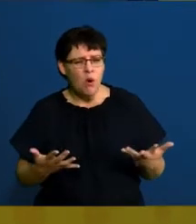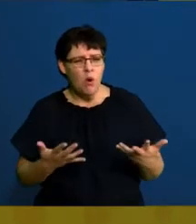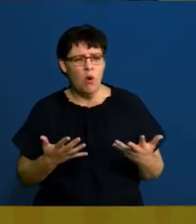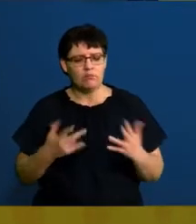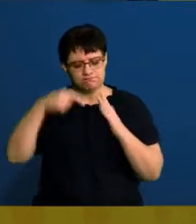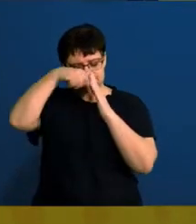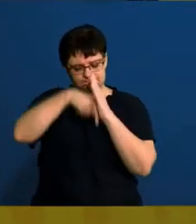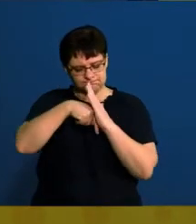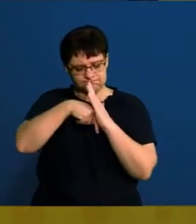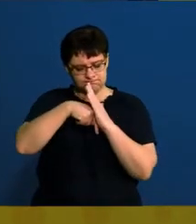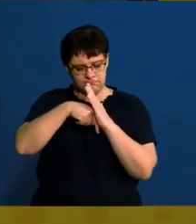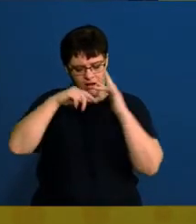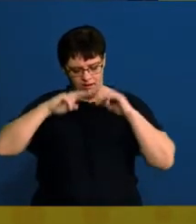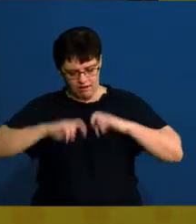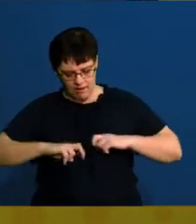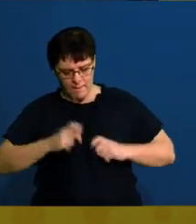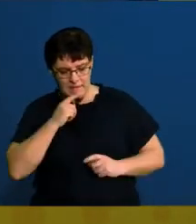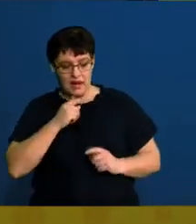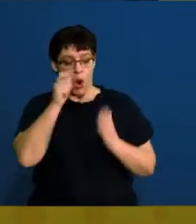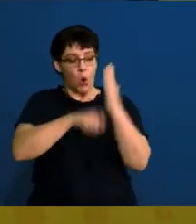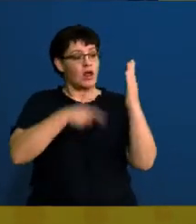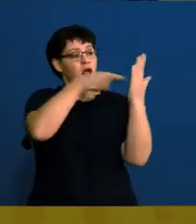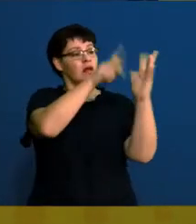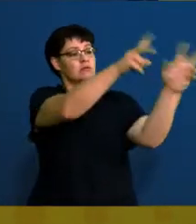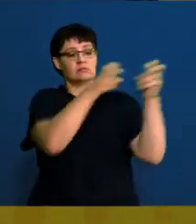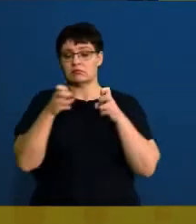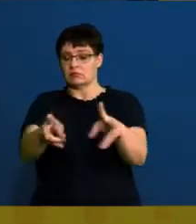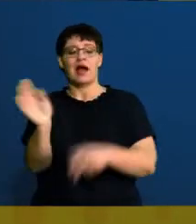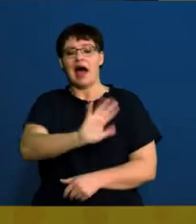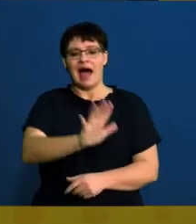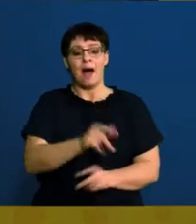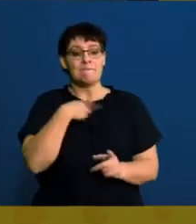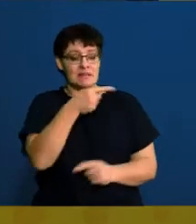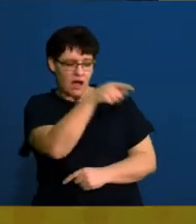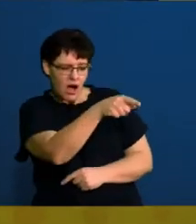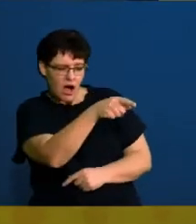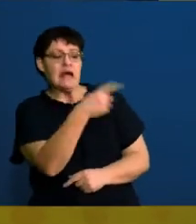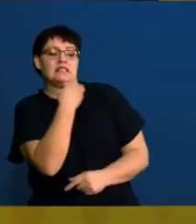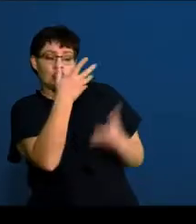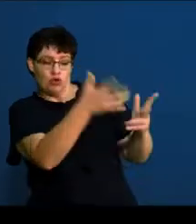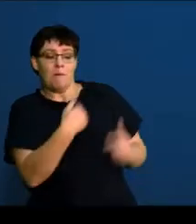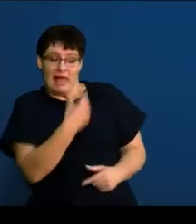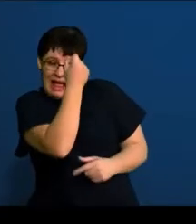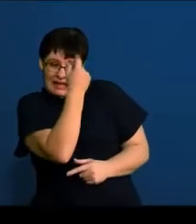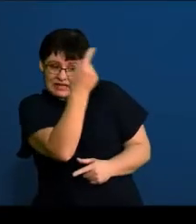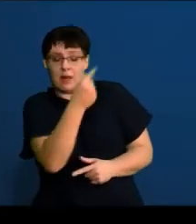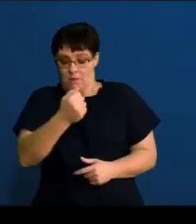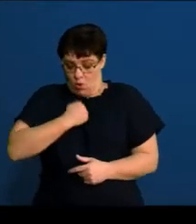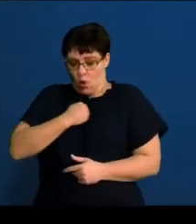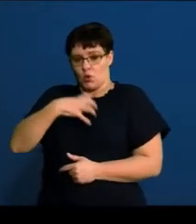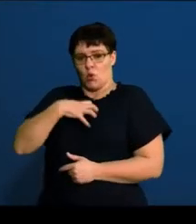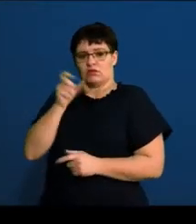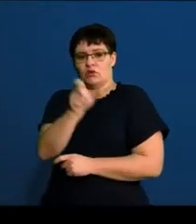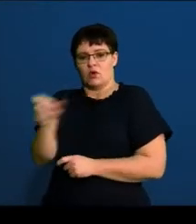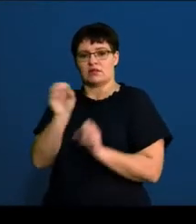more deeper than what you find in the text to show understanding. Then, you must also